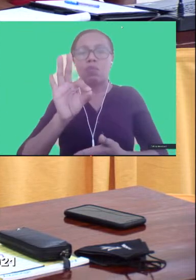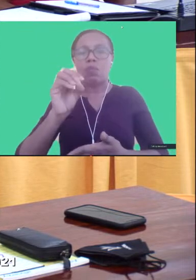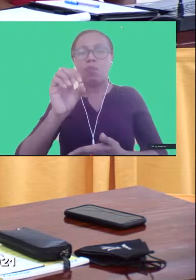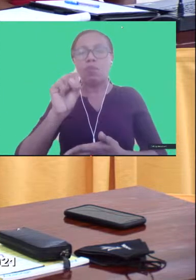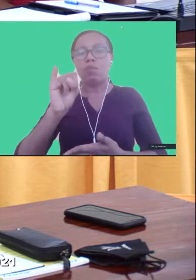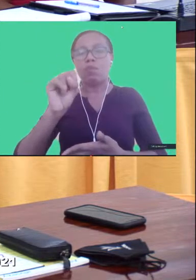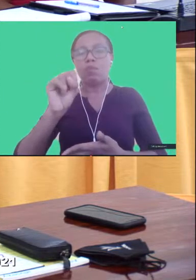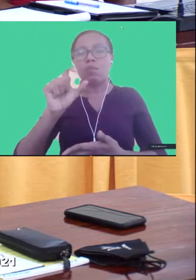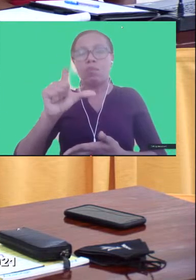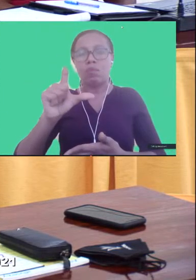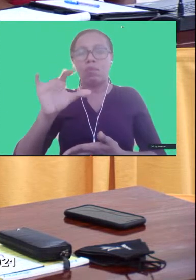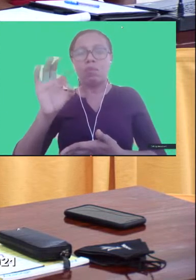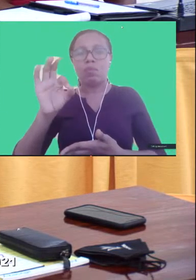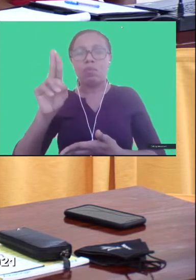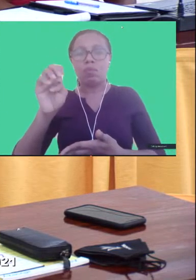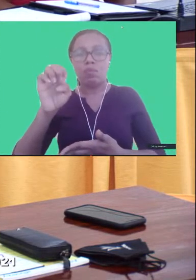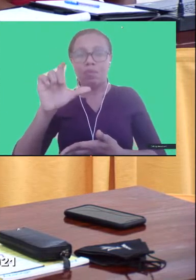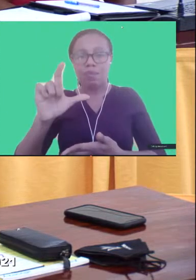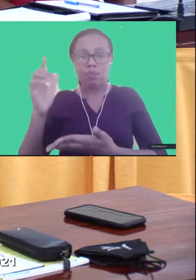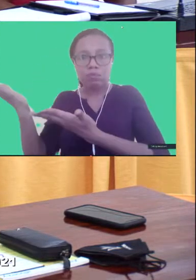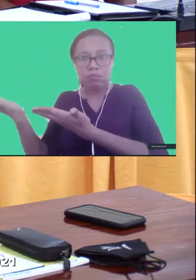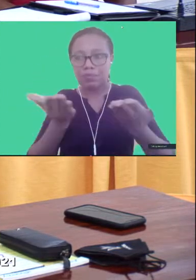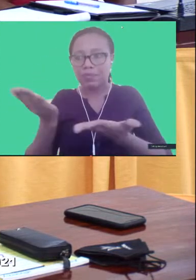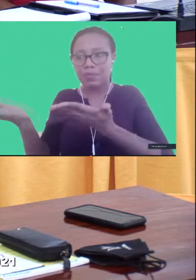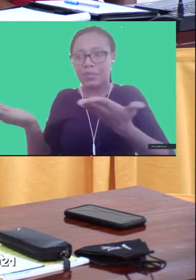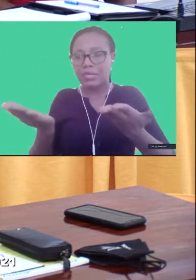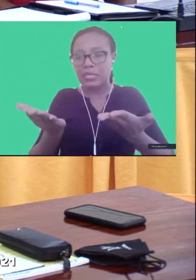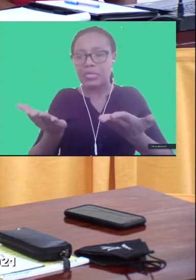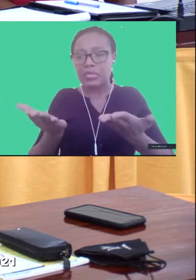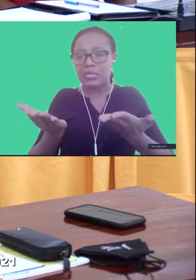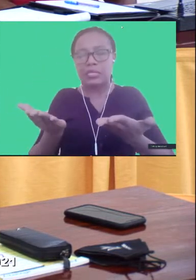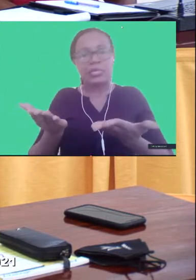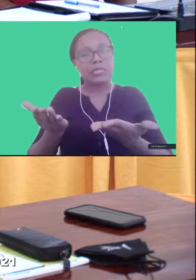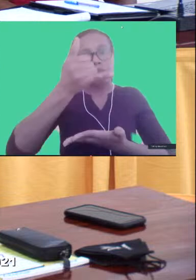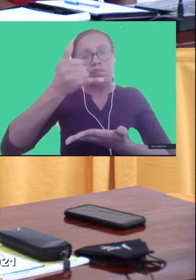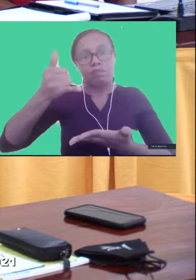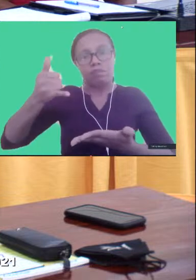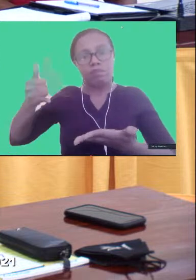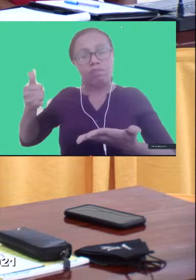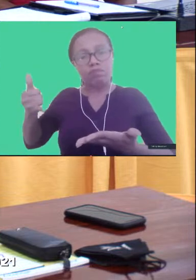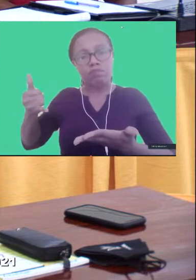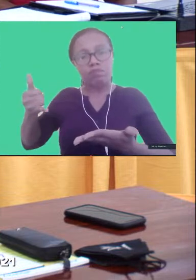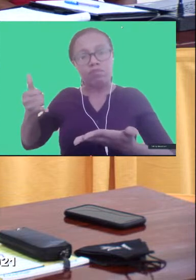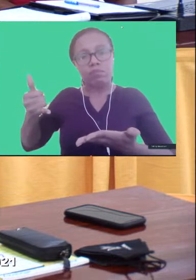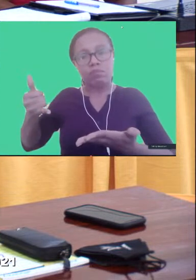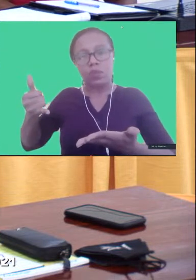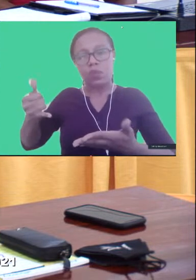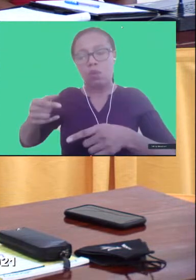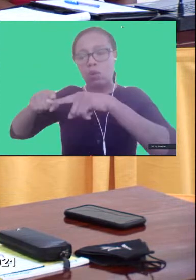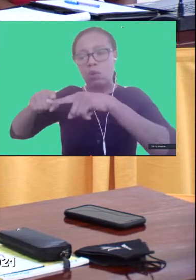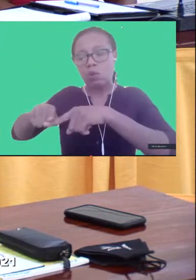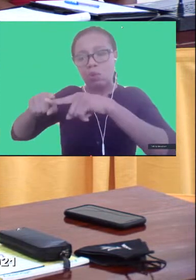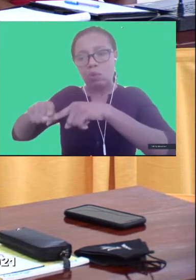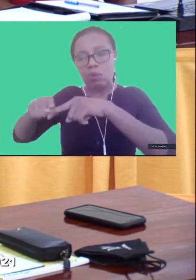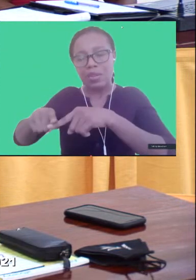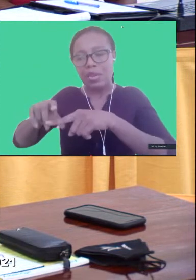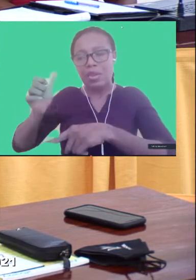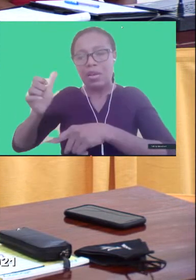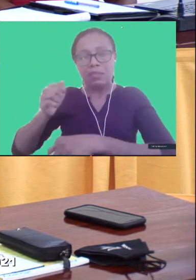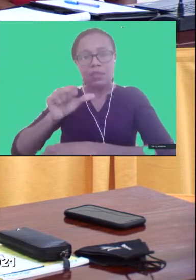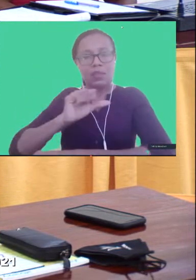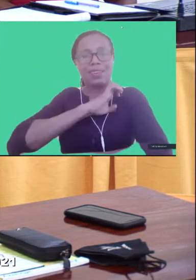rely on renewables and we rely on forms of energy which are